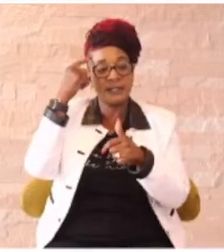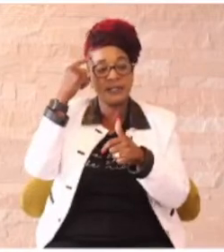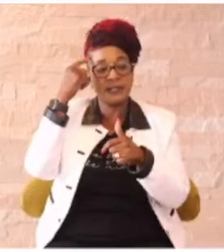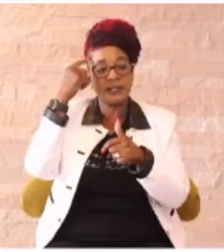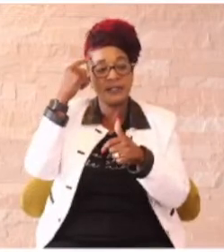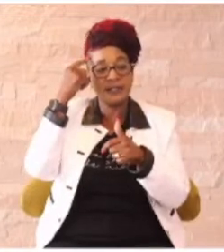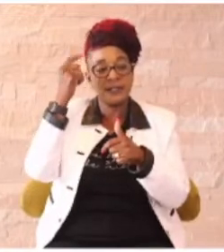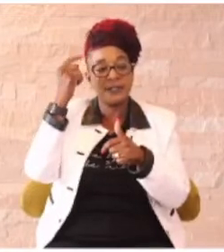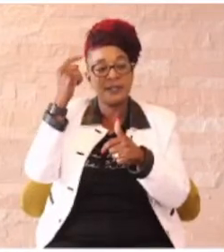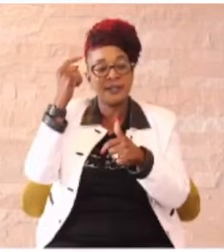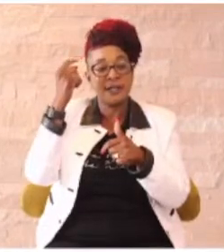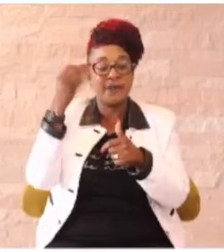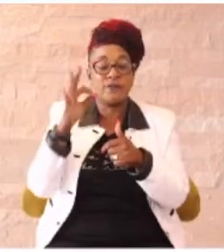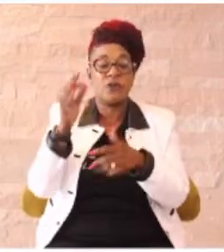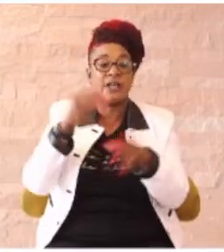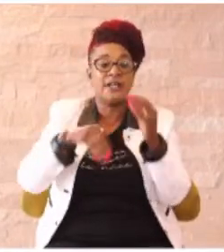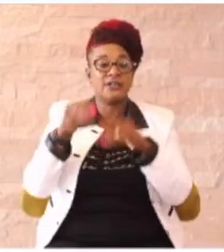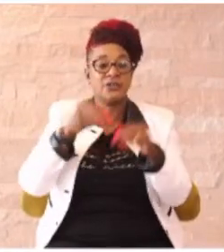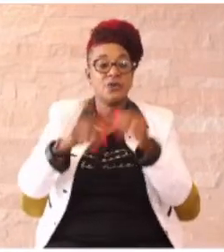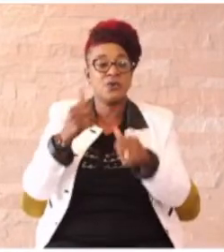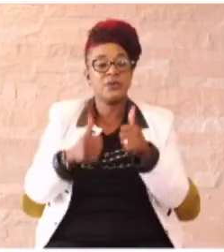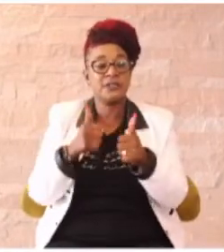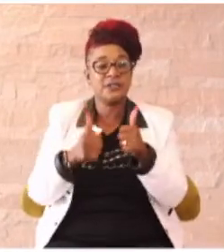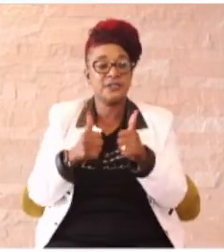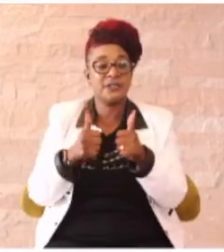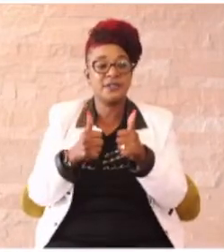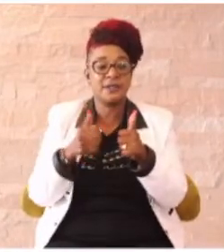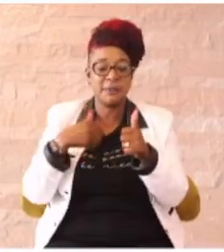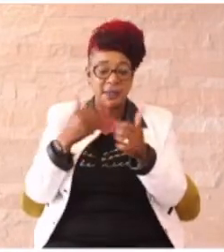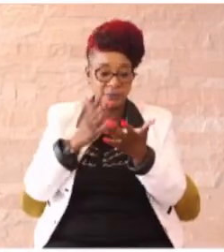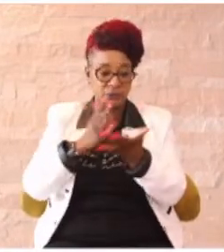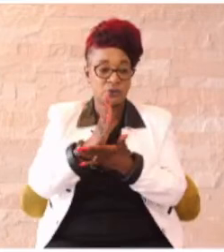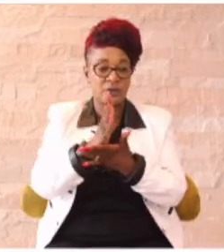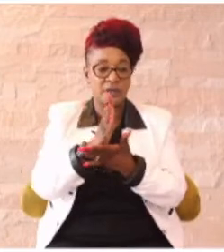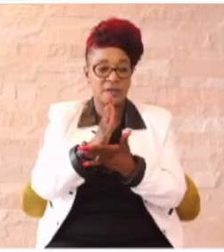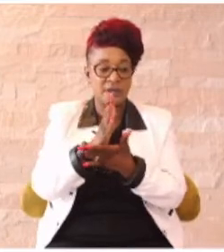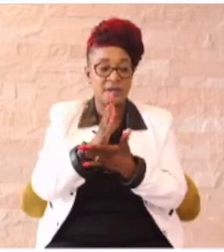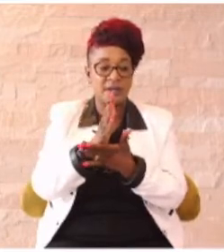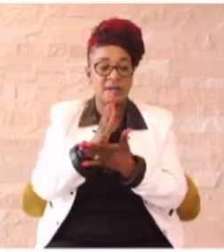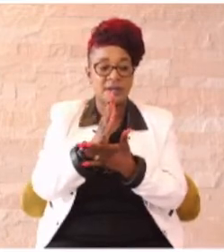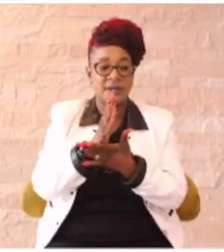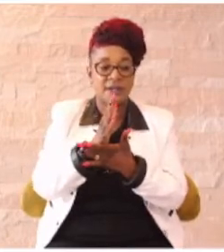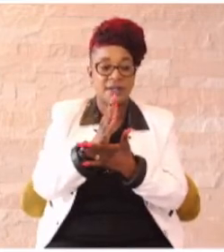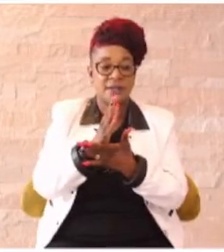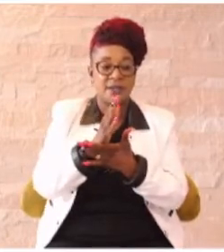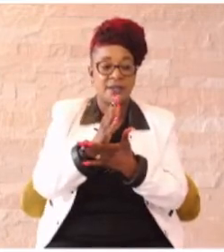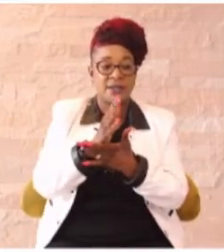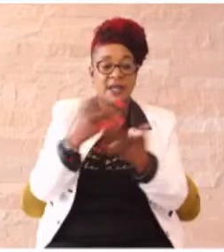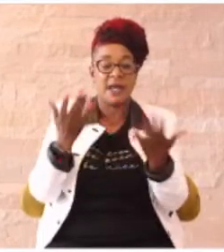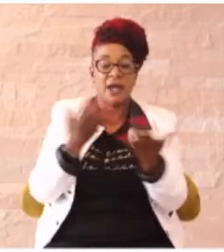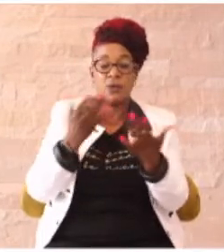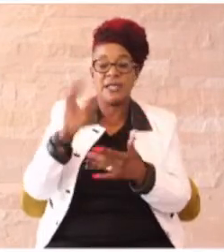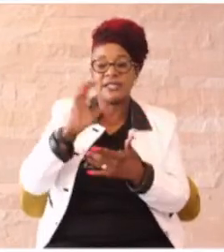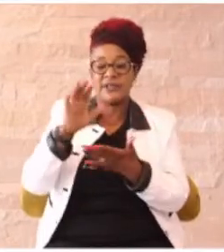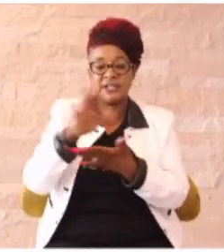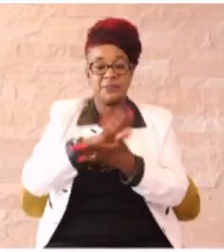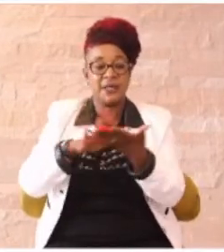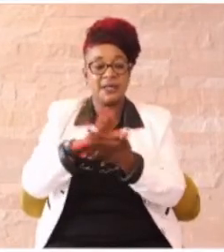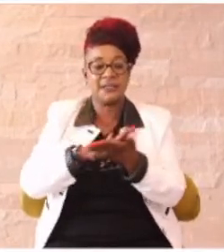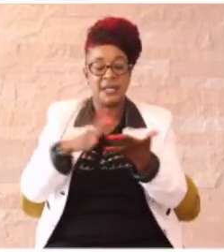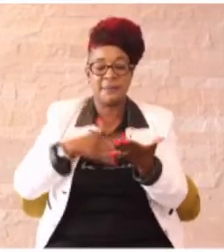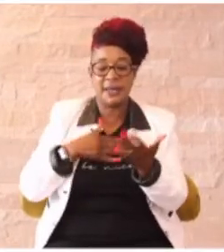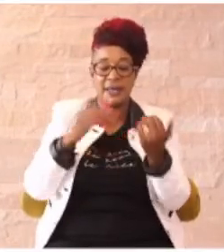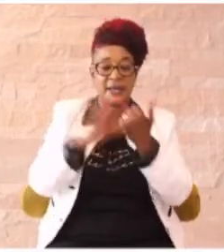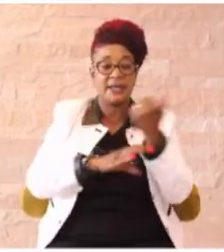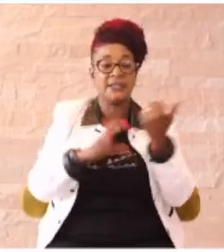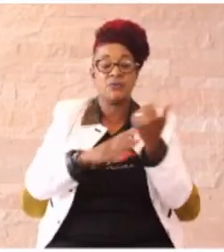FOWODE in election, and I'm not quite sure how our civic space is open in my country to